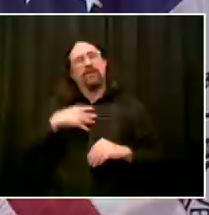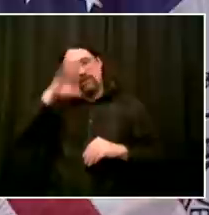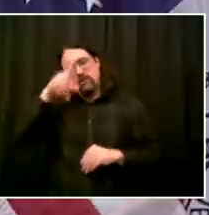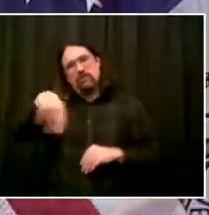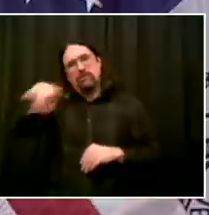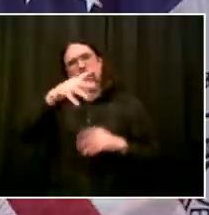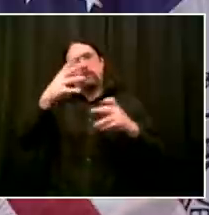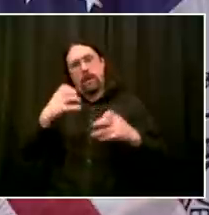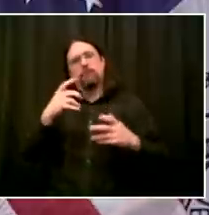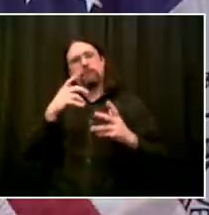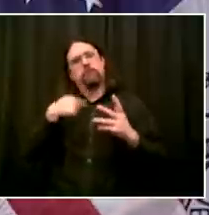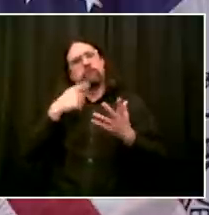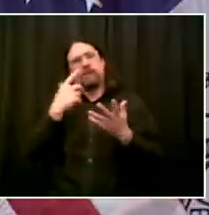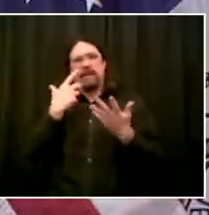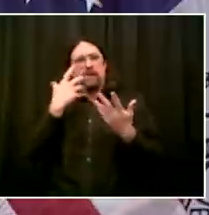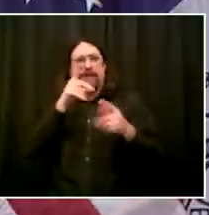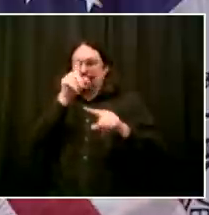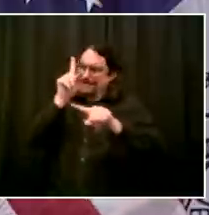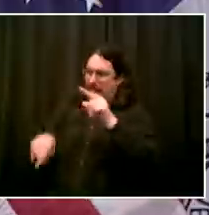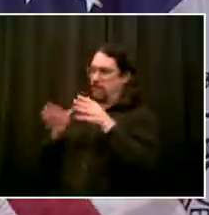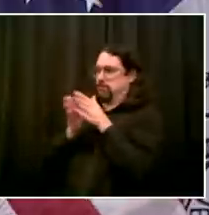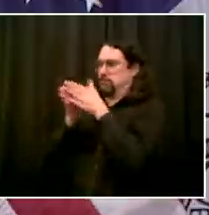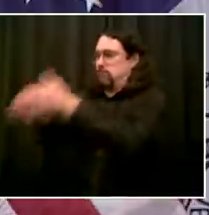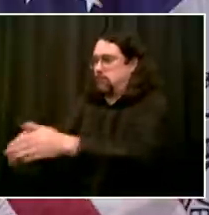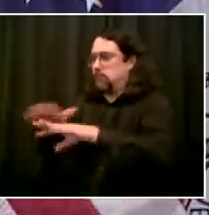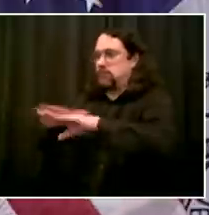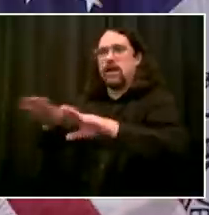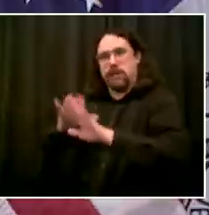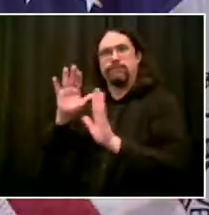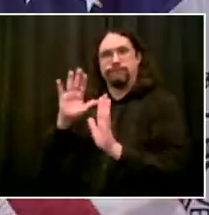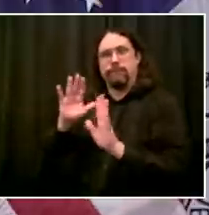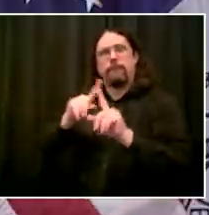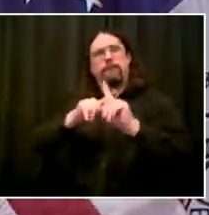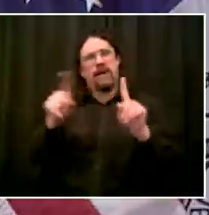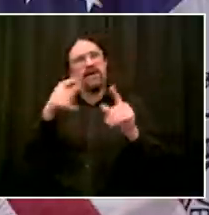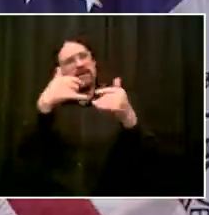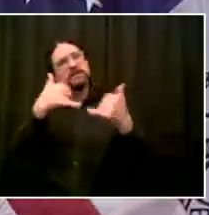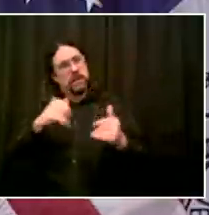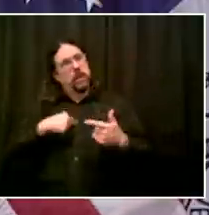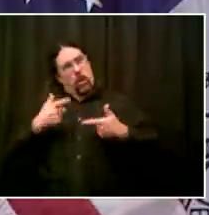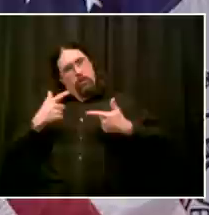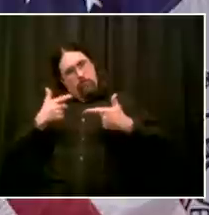Hi there, Mr. Mayor. Happy Memorial Day weekend. Thank you, Rich.